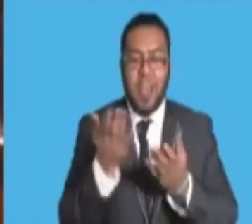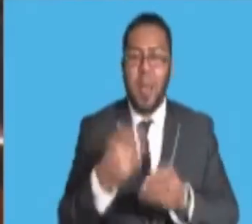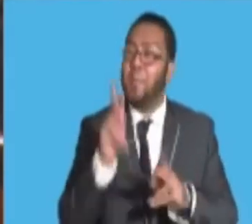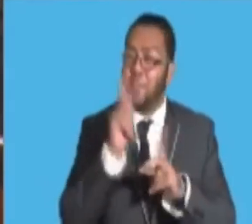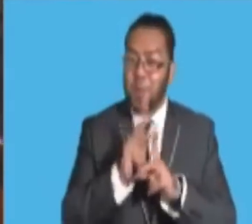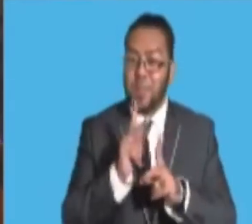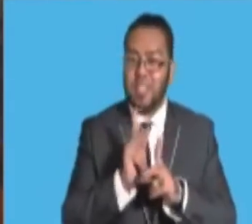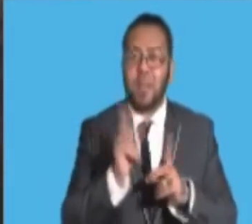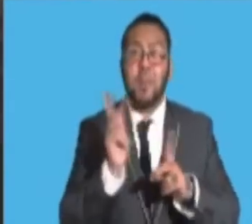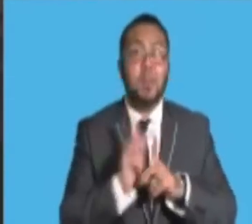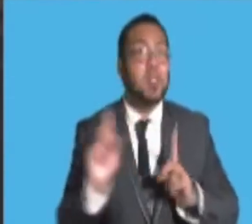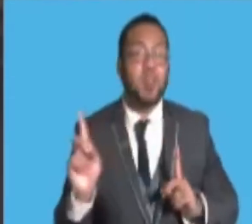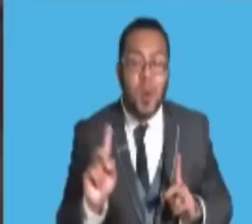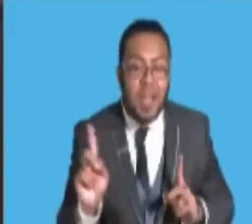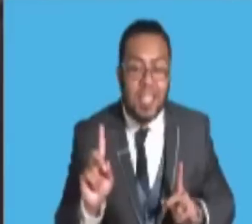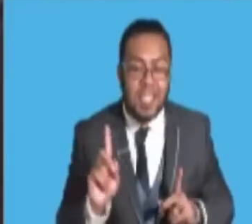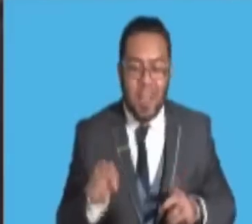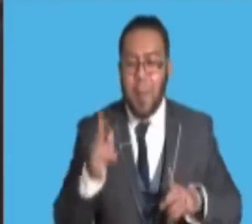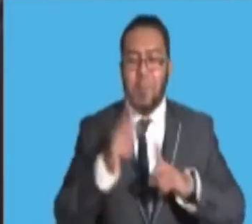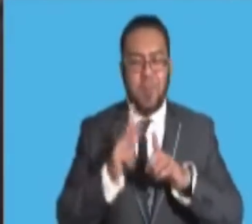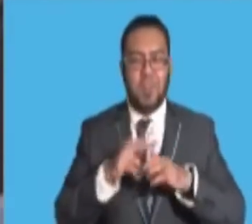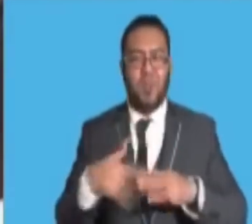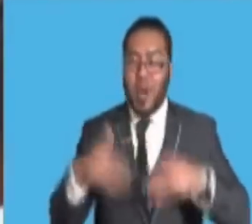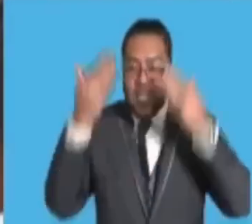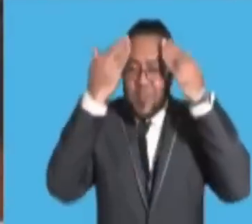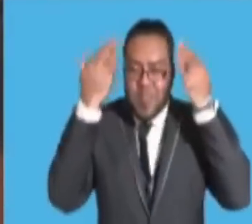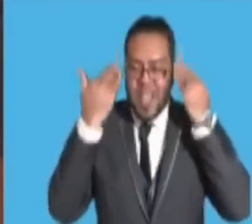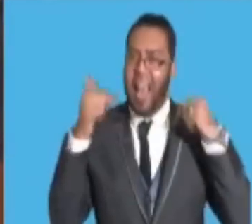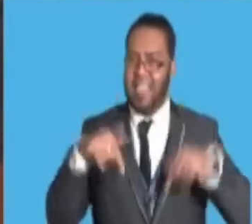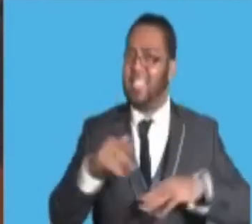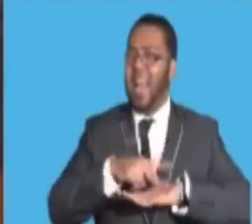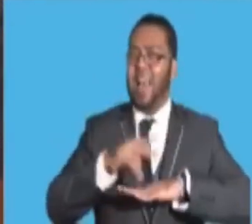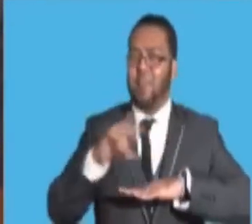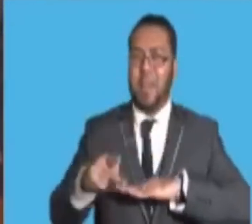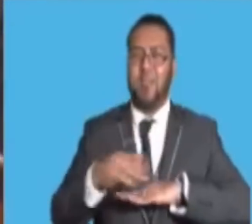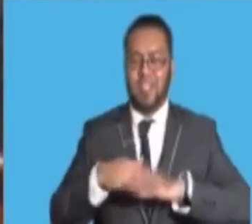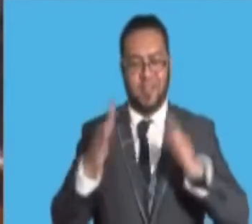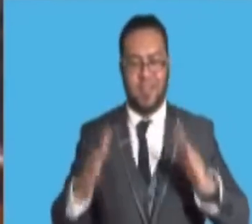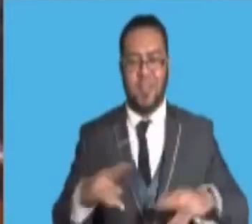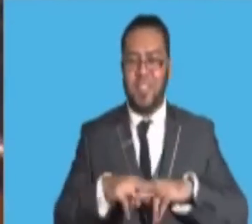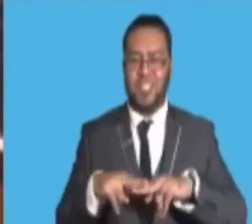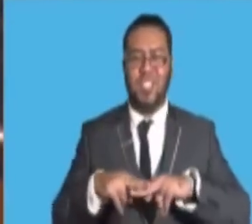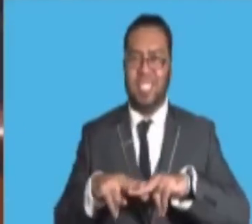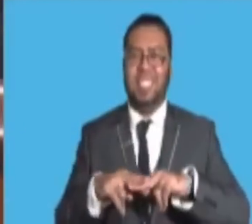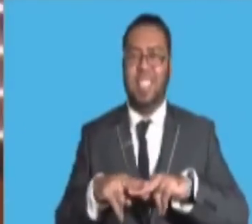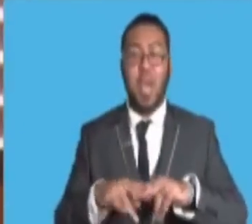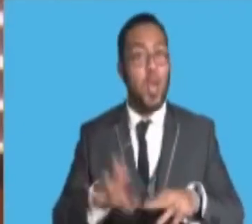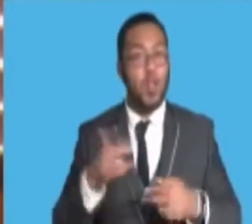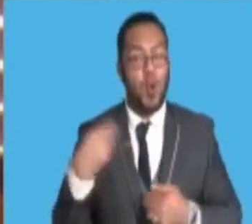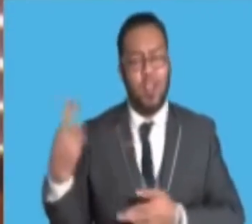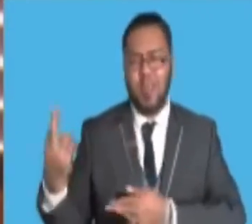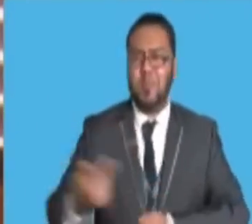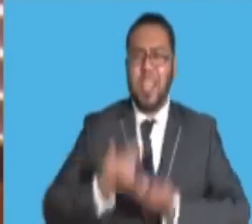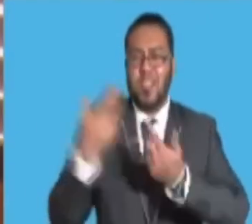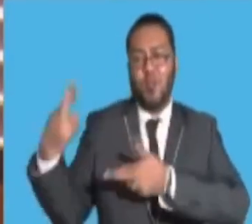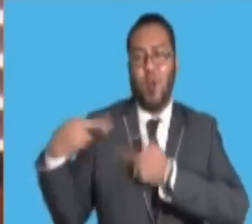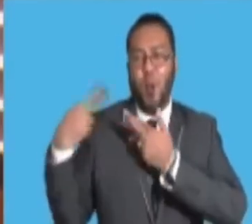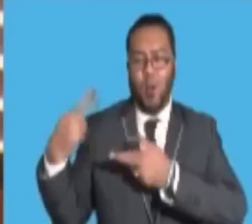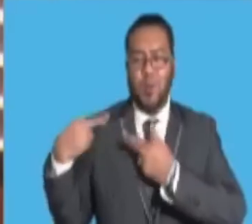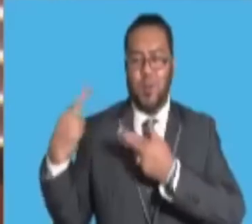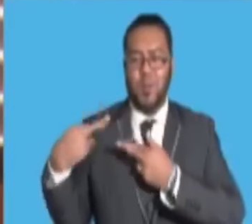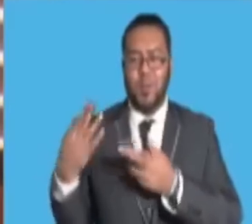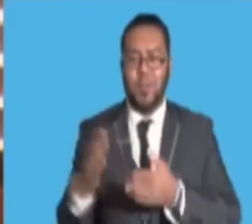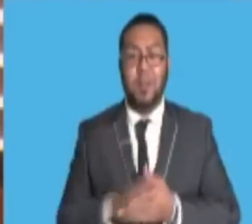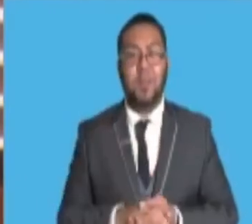purpose is obviously for your current position as Speaker of the elected Parliament of Fiji. You're also a role model for all health